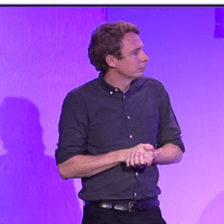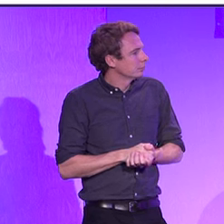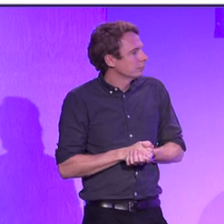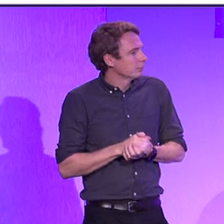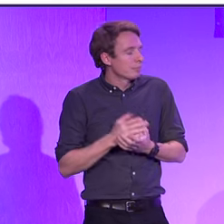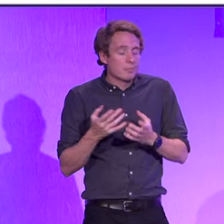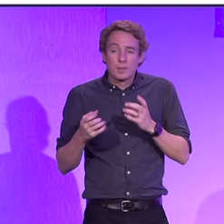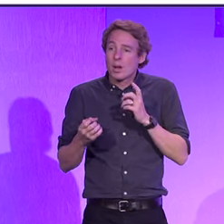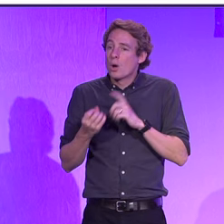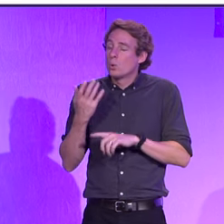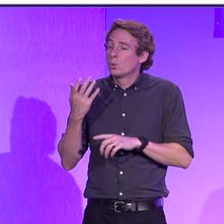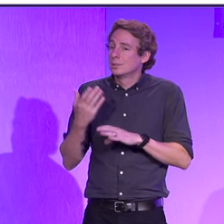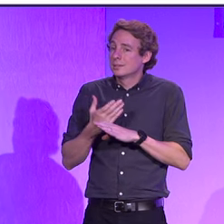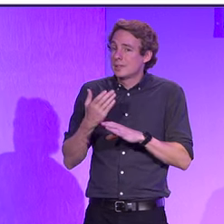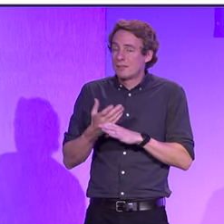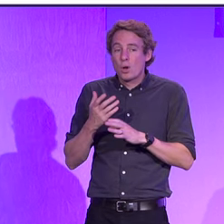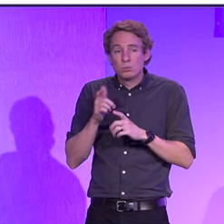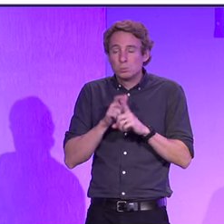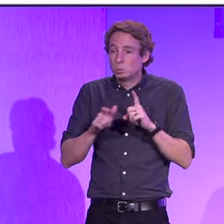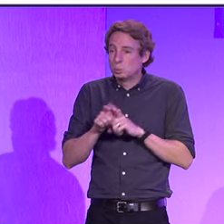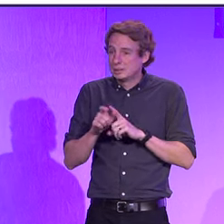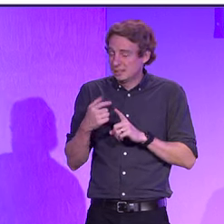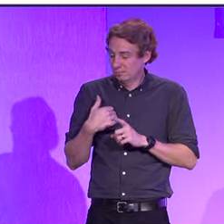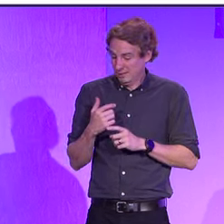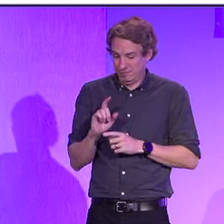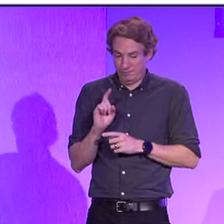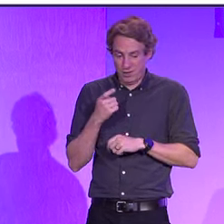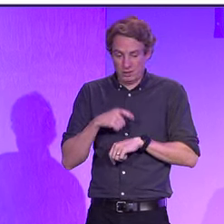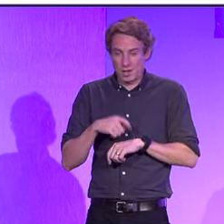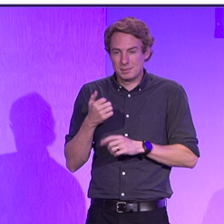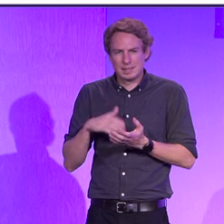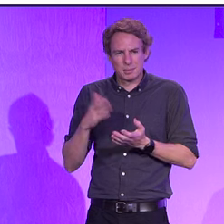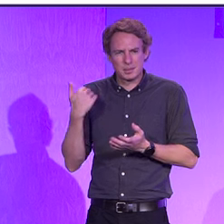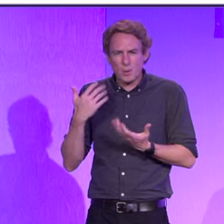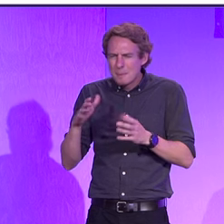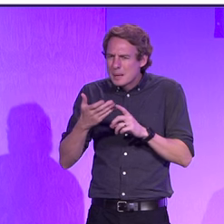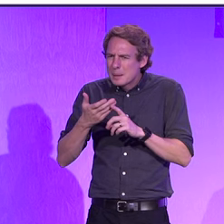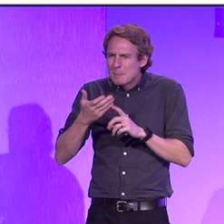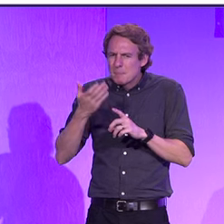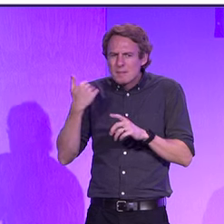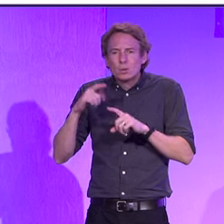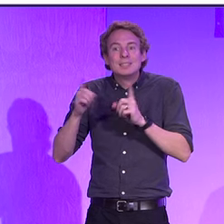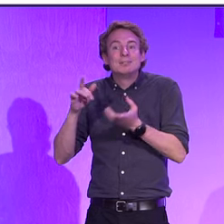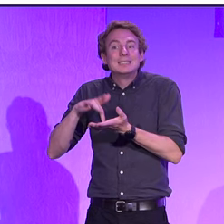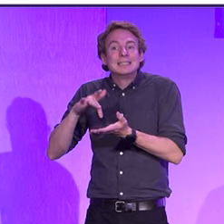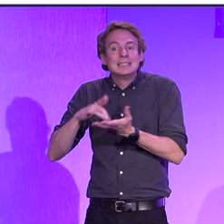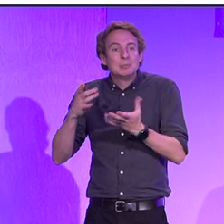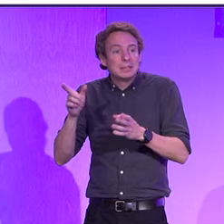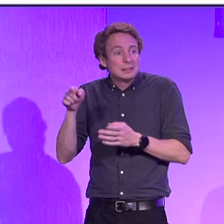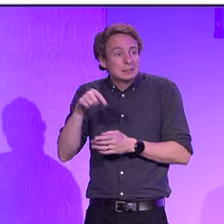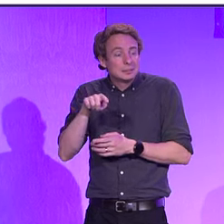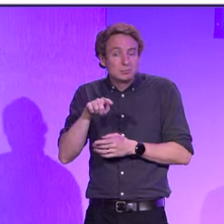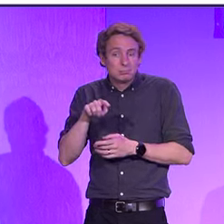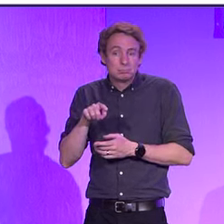I'm relatively new to the DevOps community. My first DevOps Days was 6 months ago. Who has been to a DevOps Days in a different city?